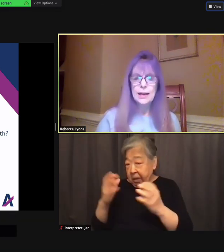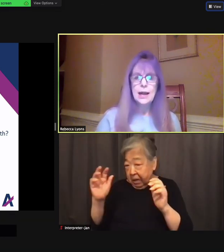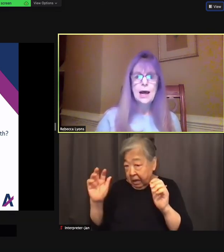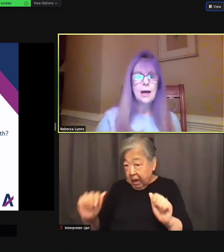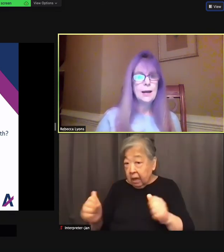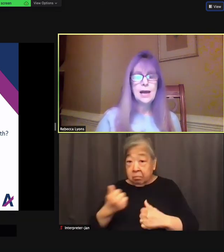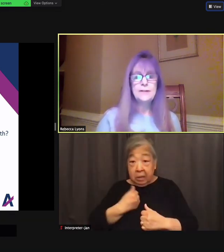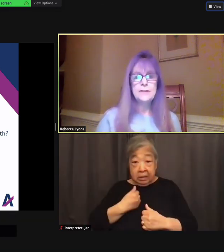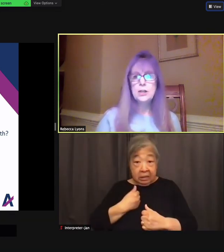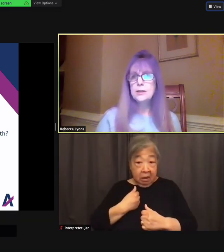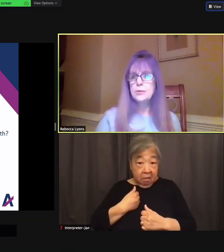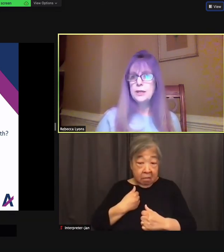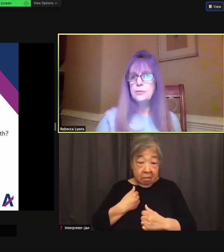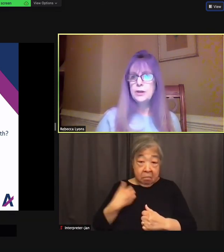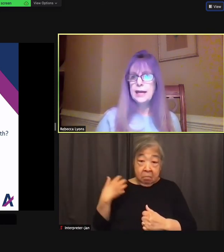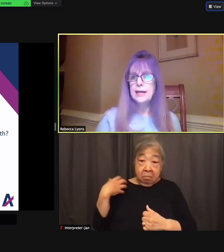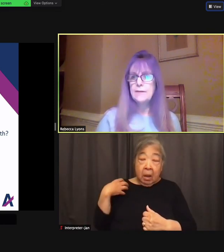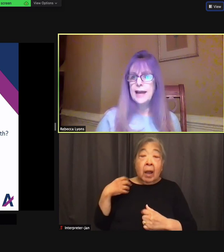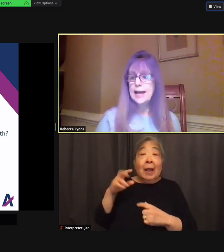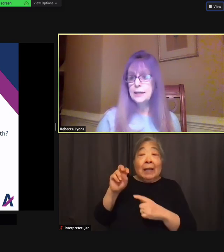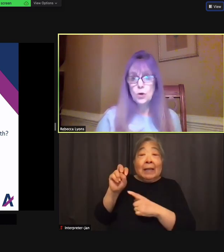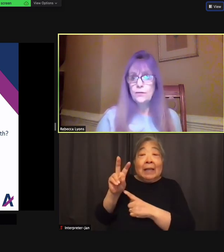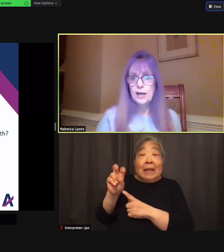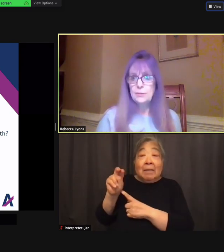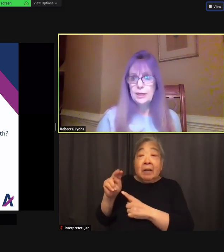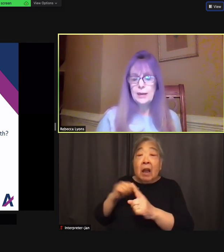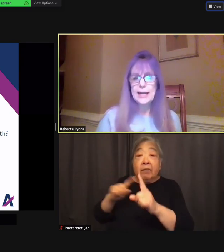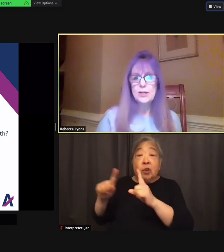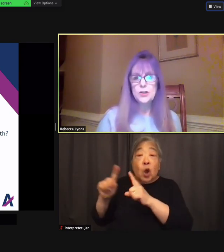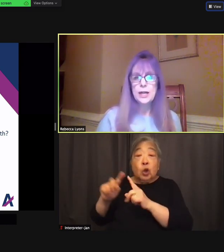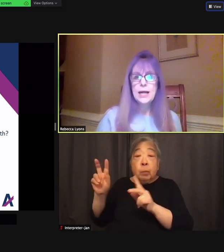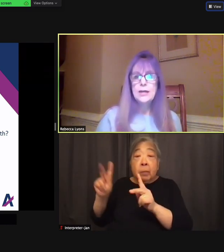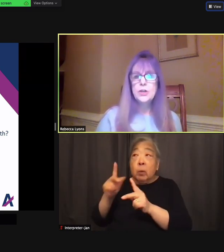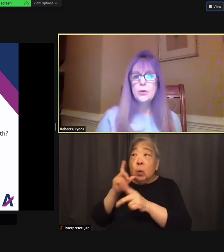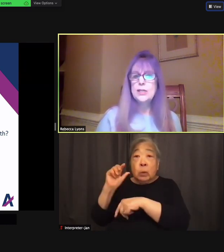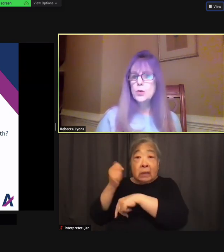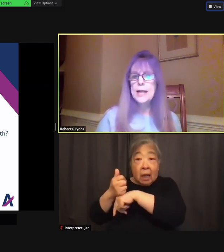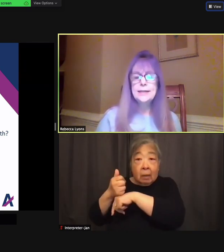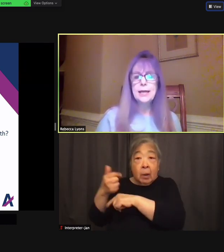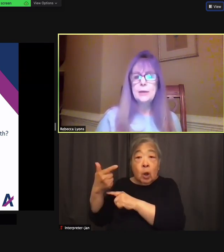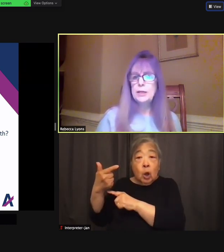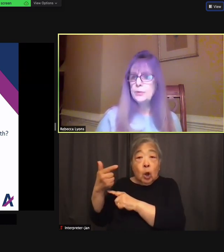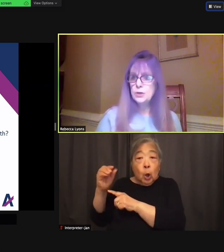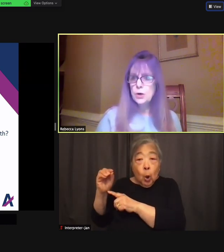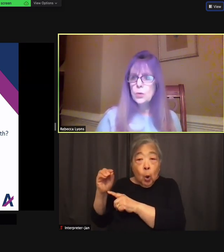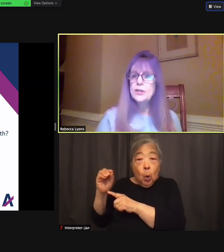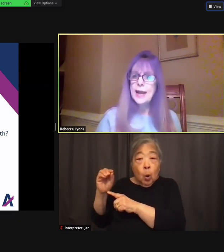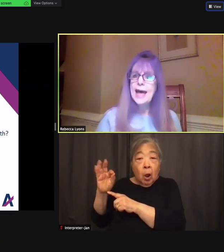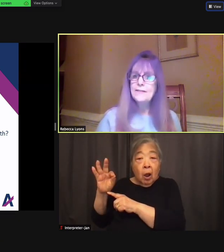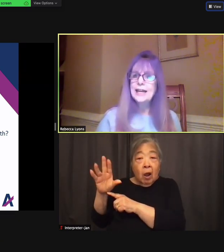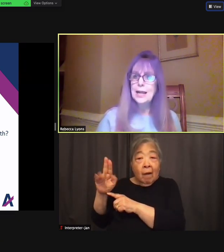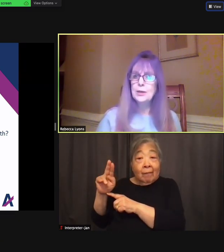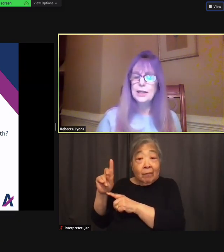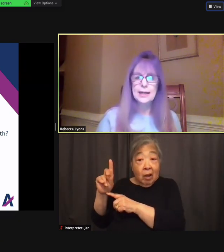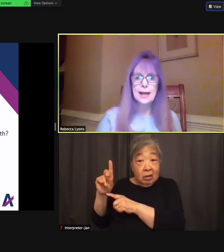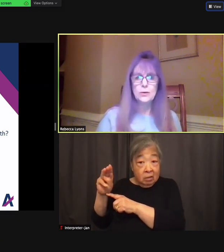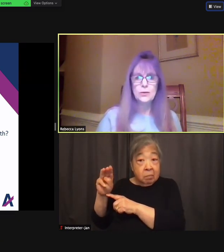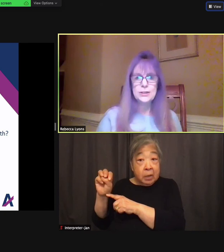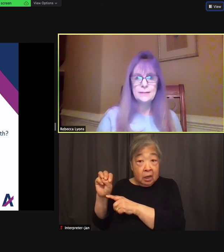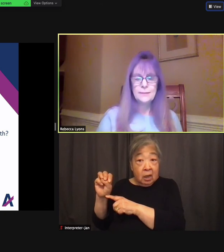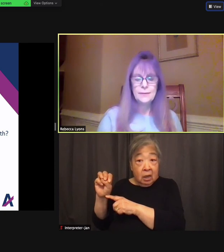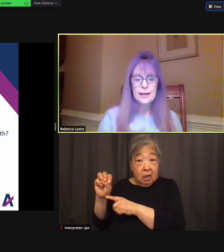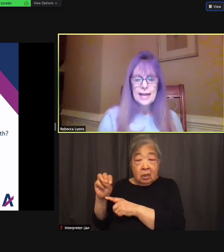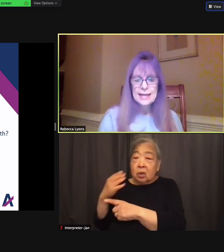employer. I've even talked to people that have had a GoFundMe page. So it's great to let people know when you have an ABLE